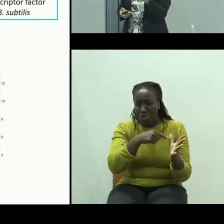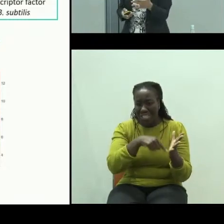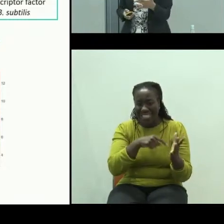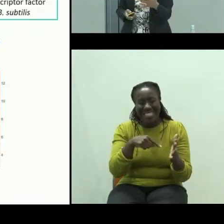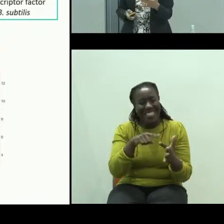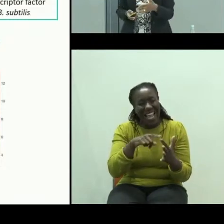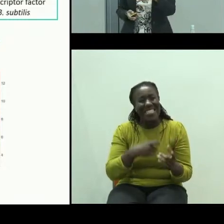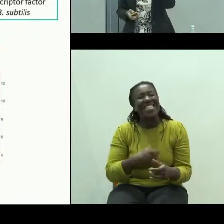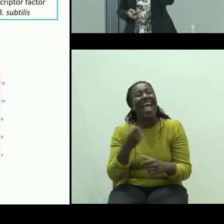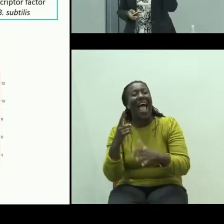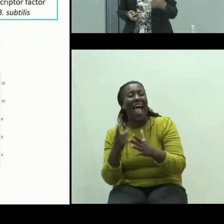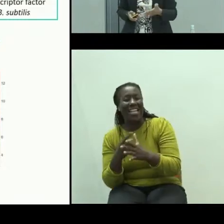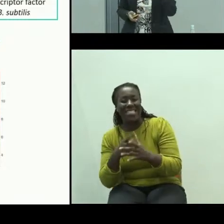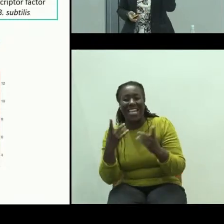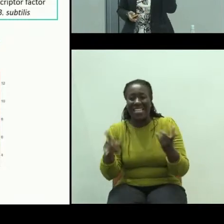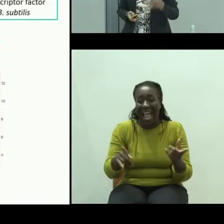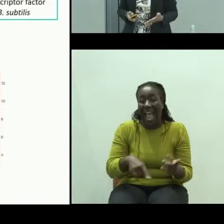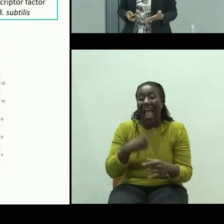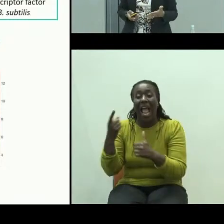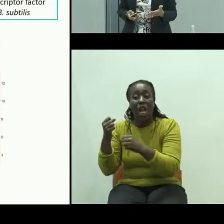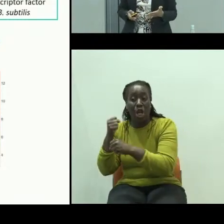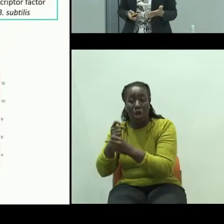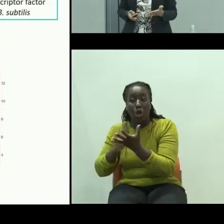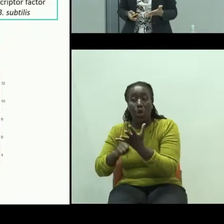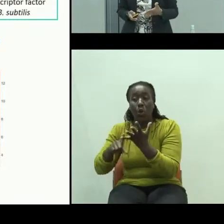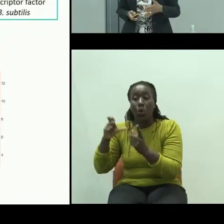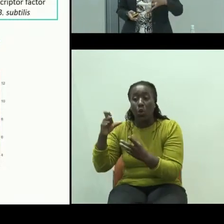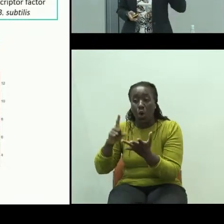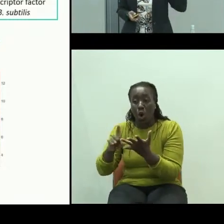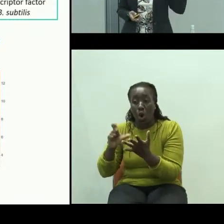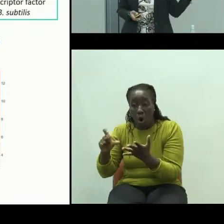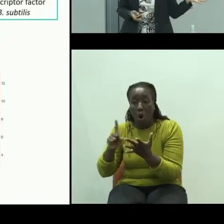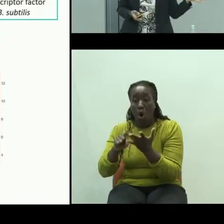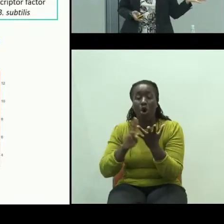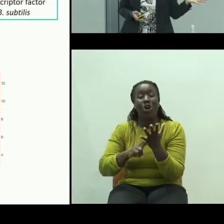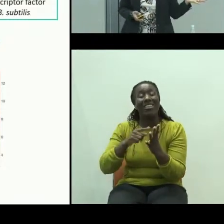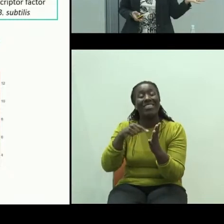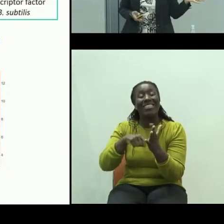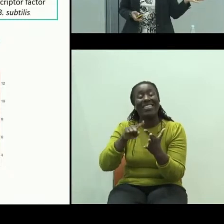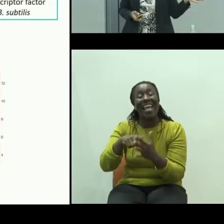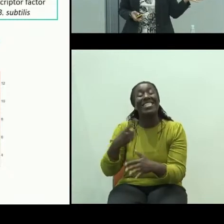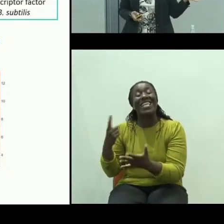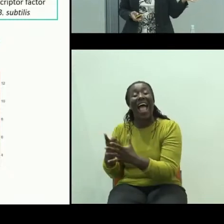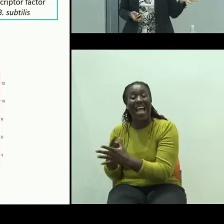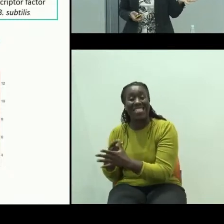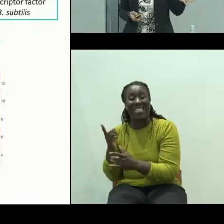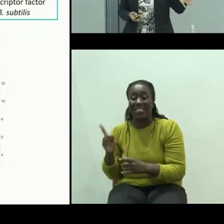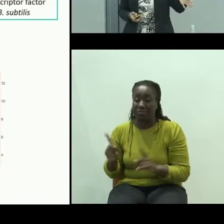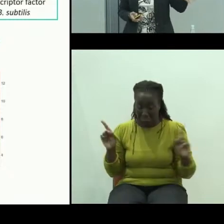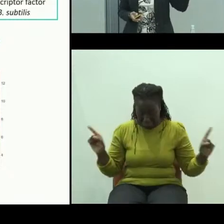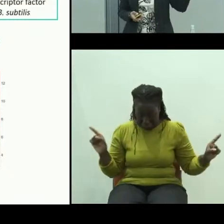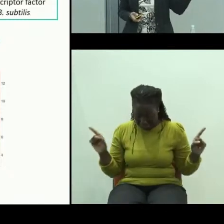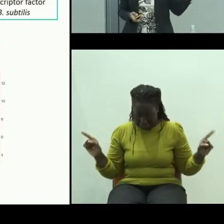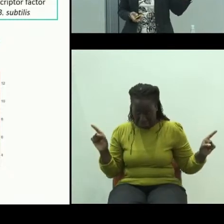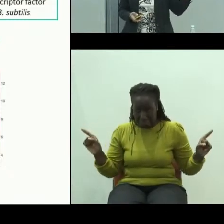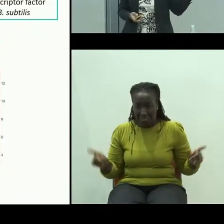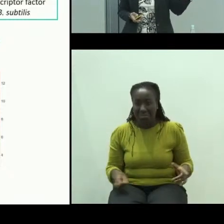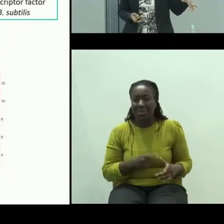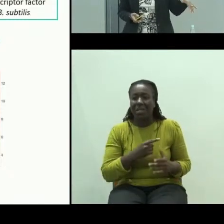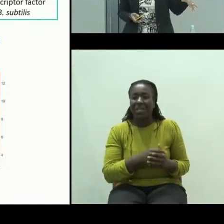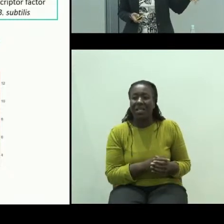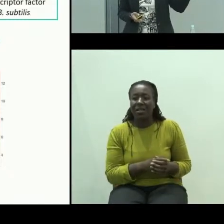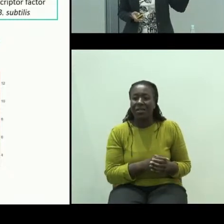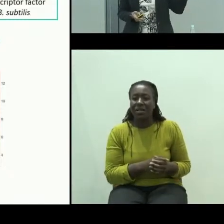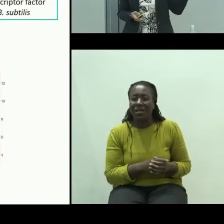for gluconic acid, which was another of these compounds on the list. And what I'm showing in the chart here is just the fact that the galacturonic acid